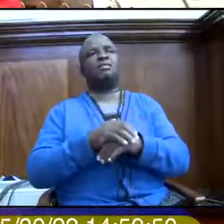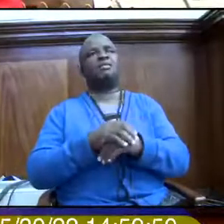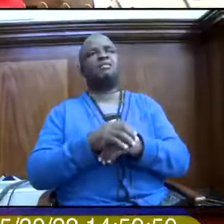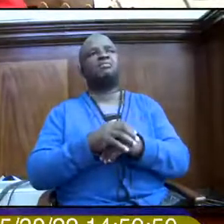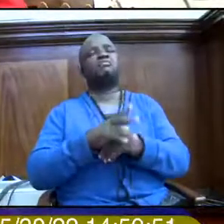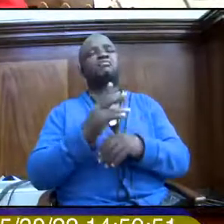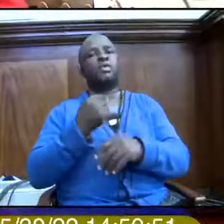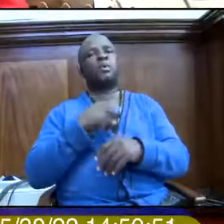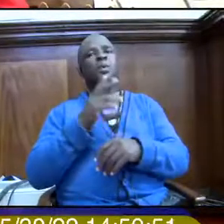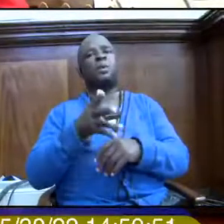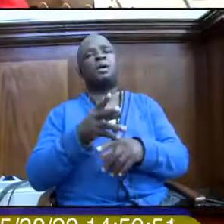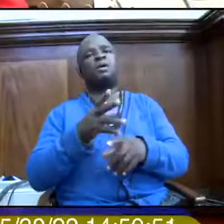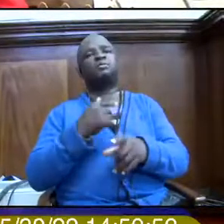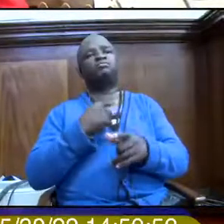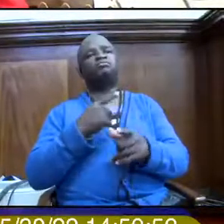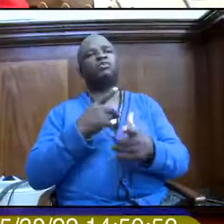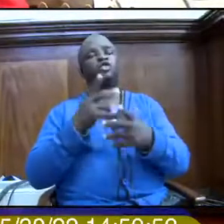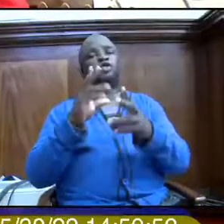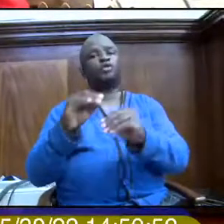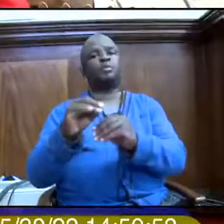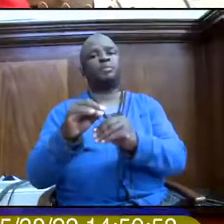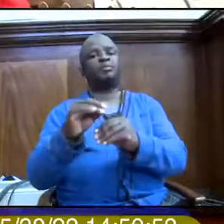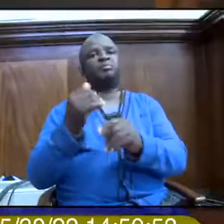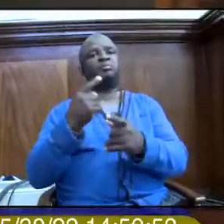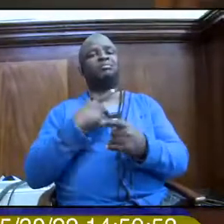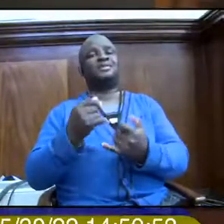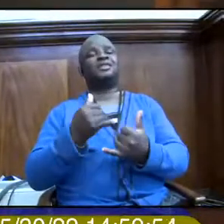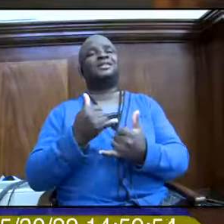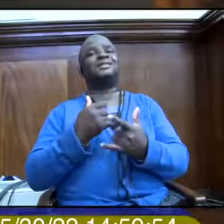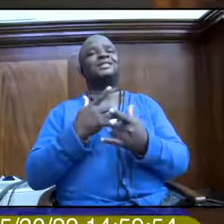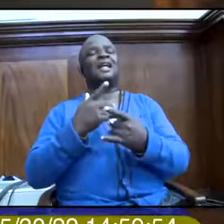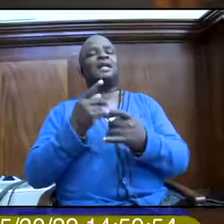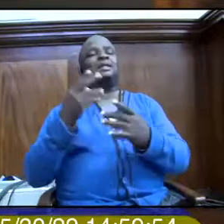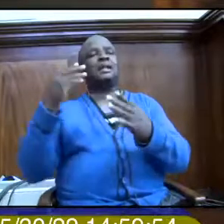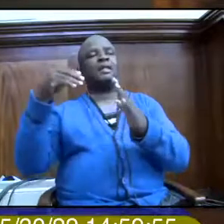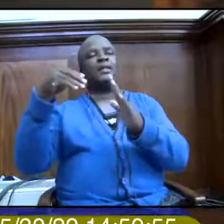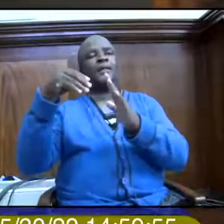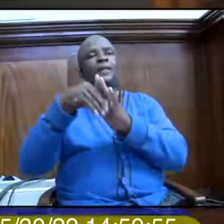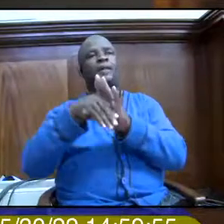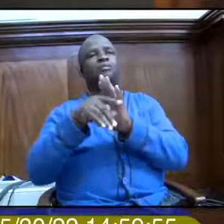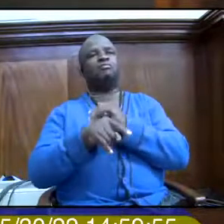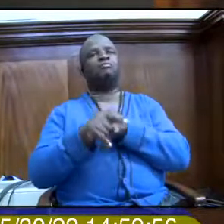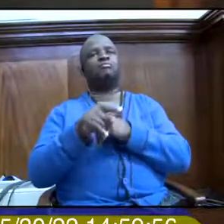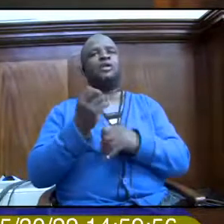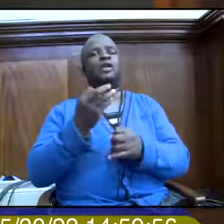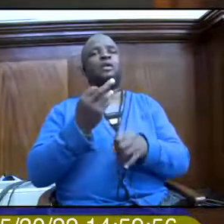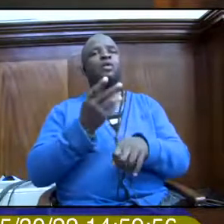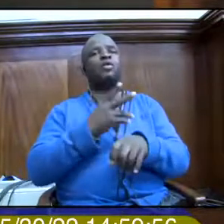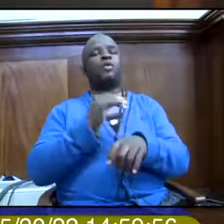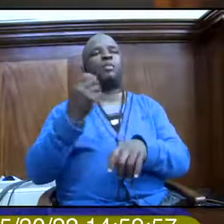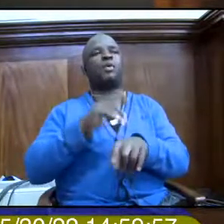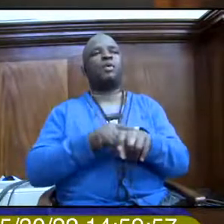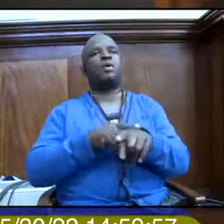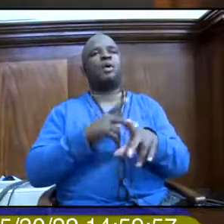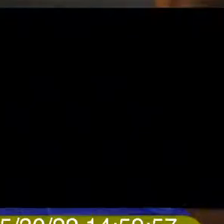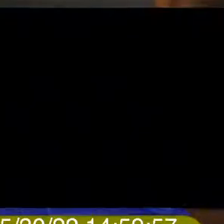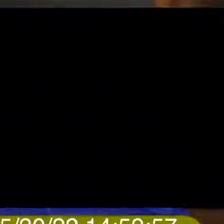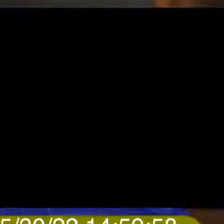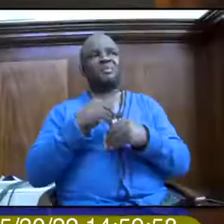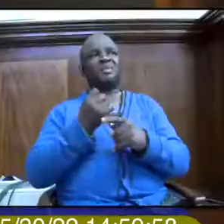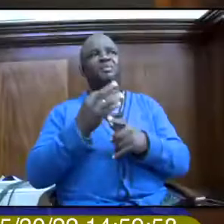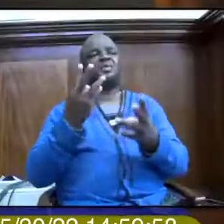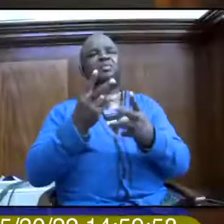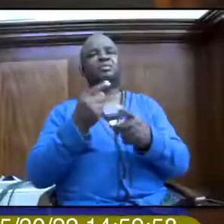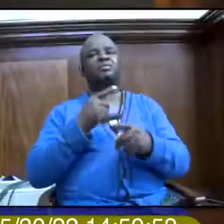an end to this downward spiral we will no longer allow tinkering on the emergence of the problem